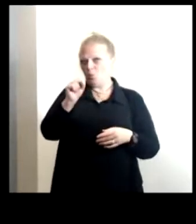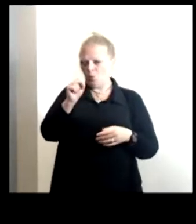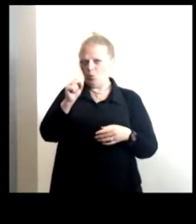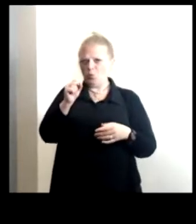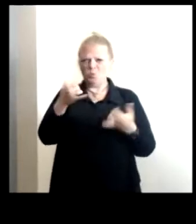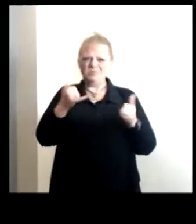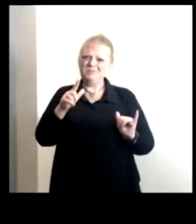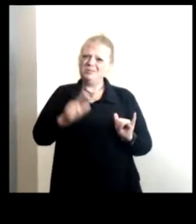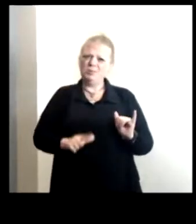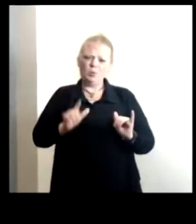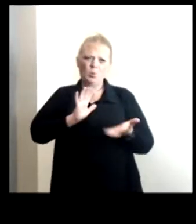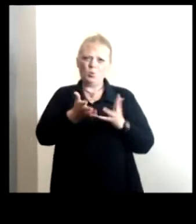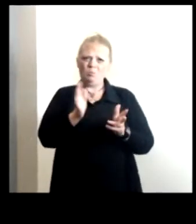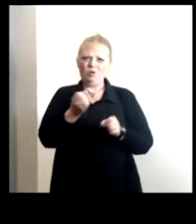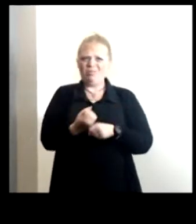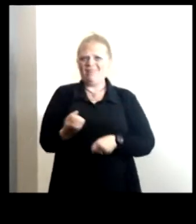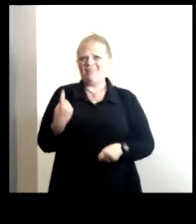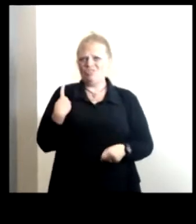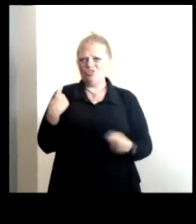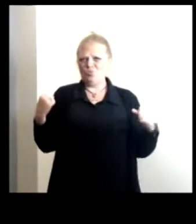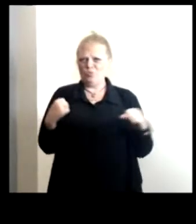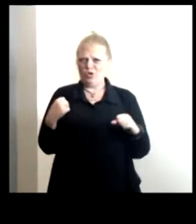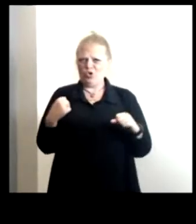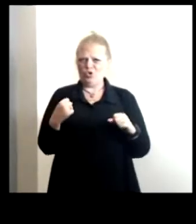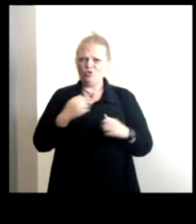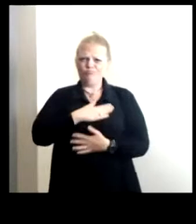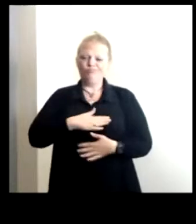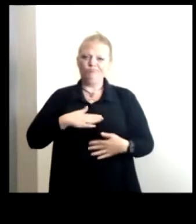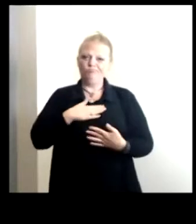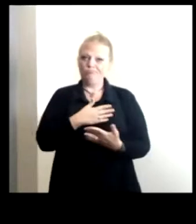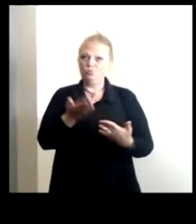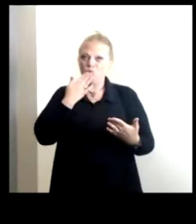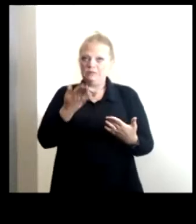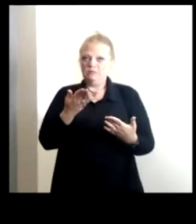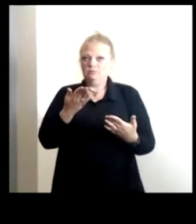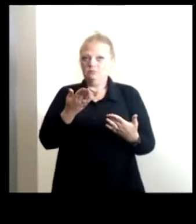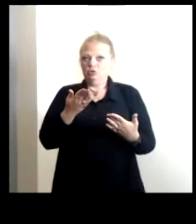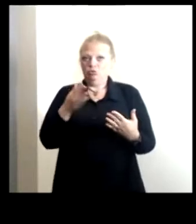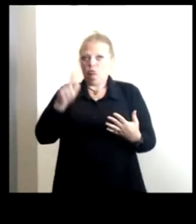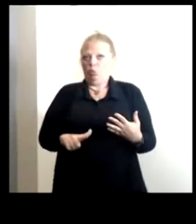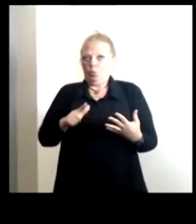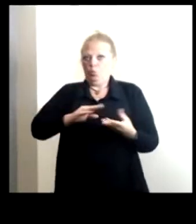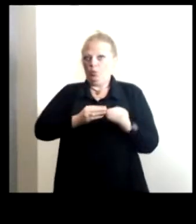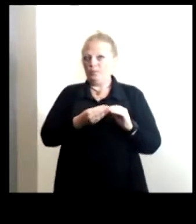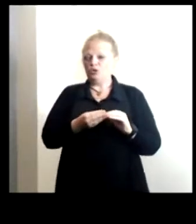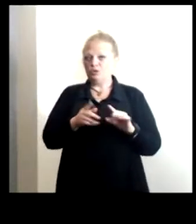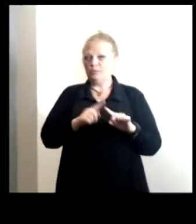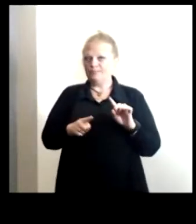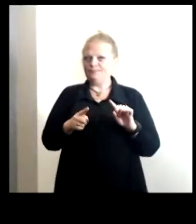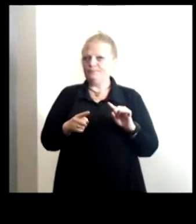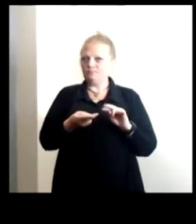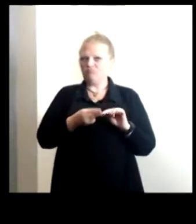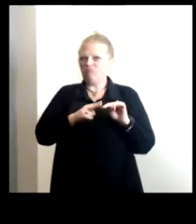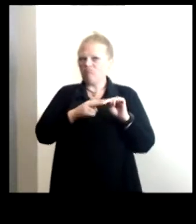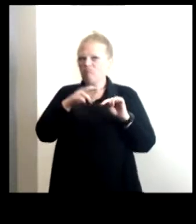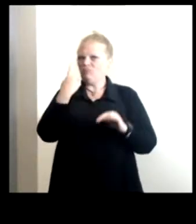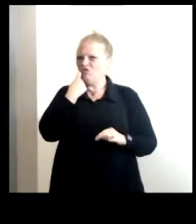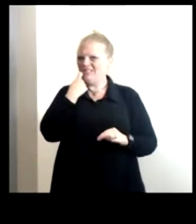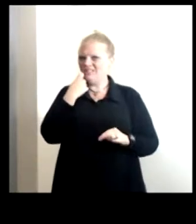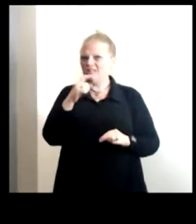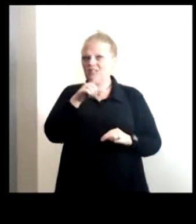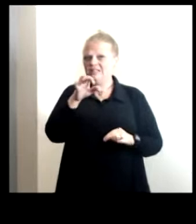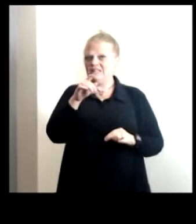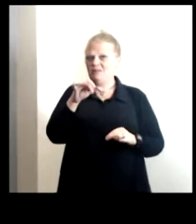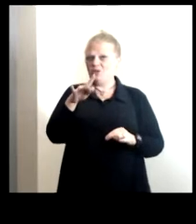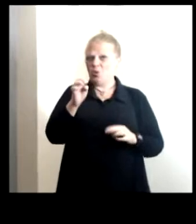we were last year and during the winter. So I'm very pleased to still see these low numbers. But we have seen it creep up recently. The zip code